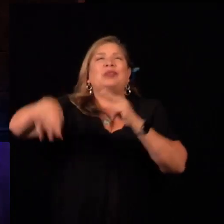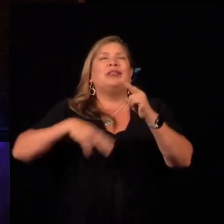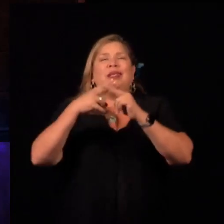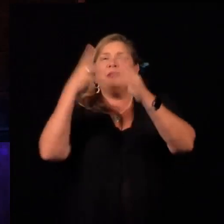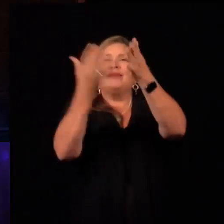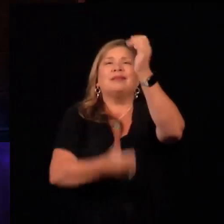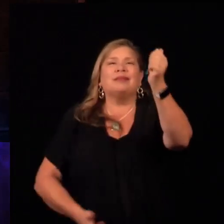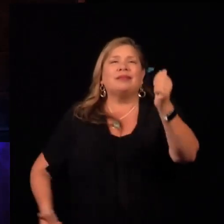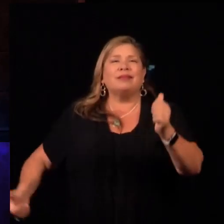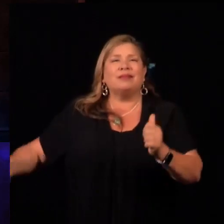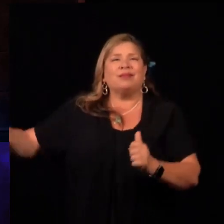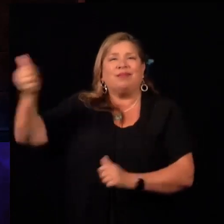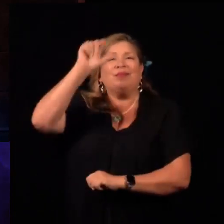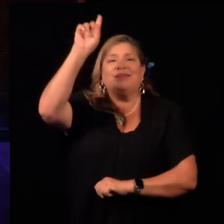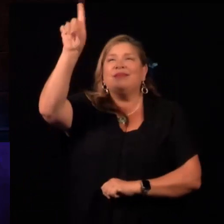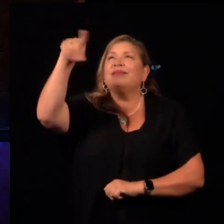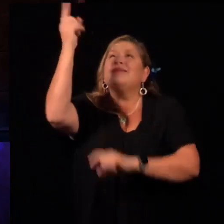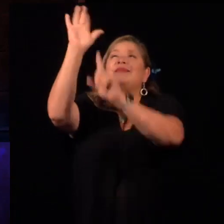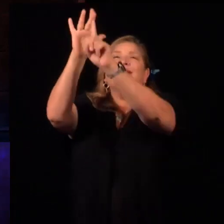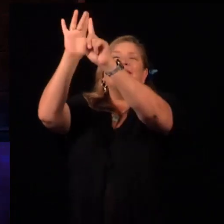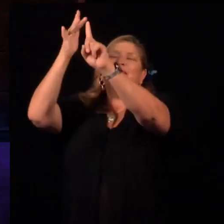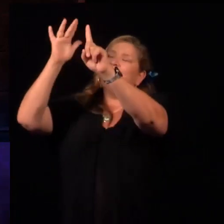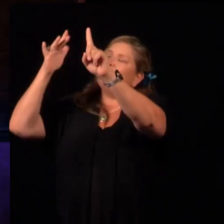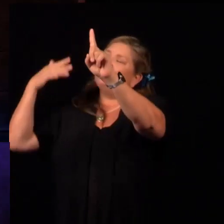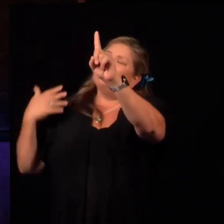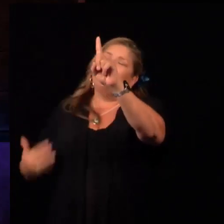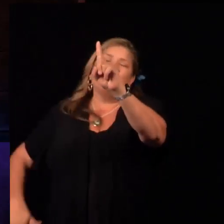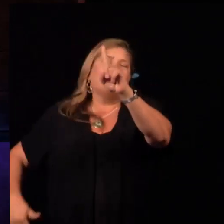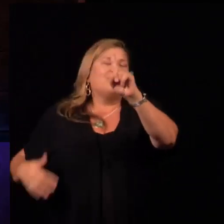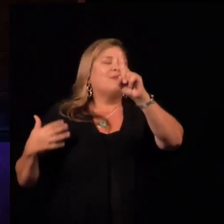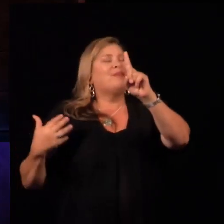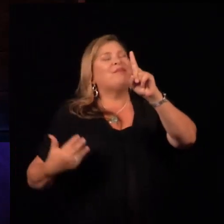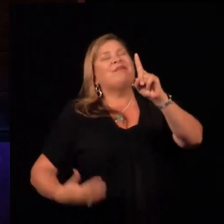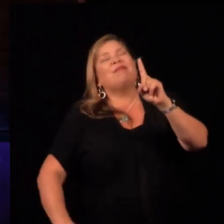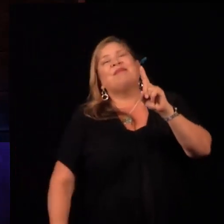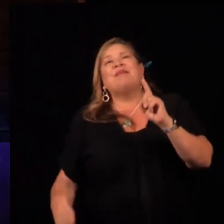Jesus, the name above every other name.